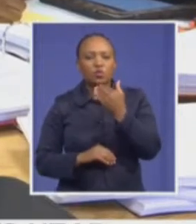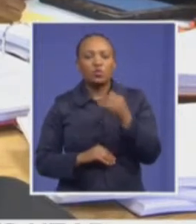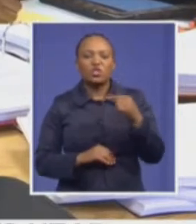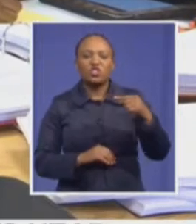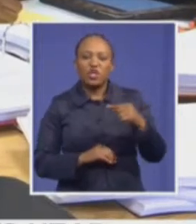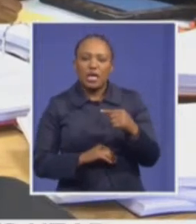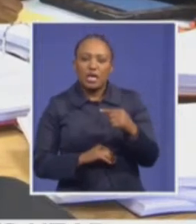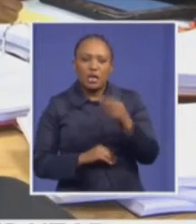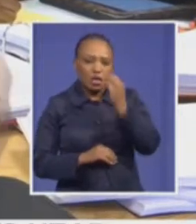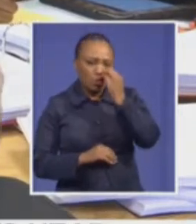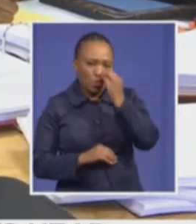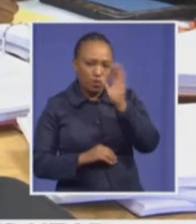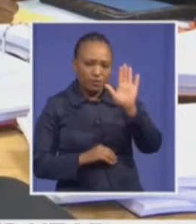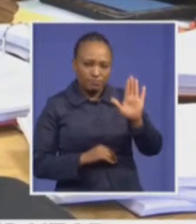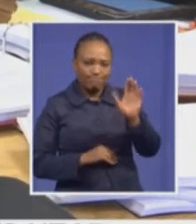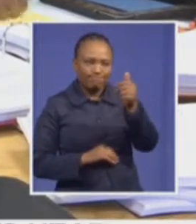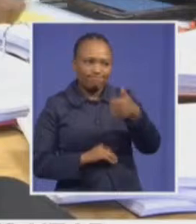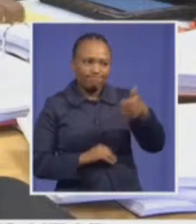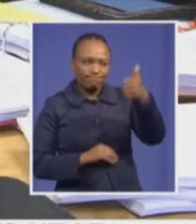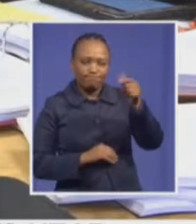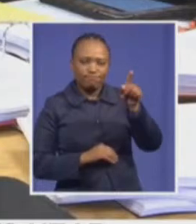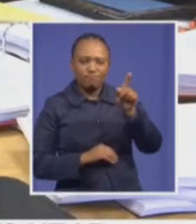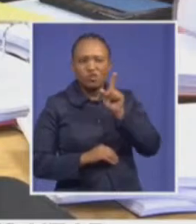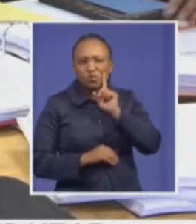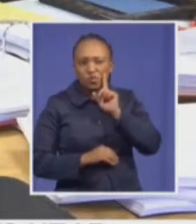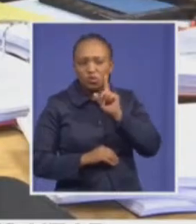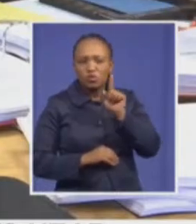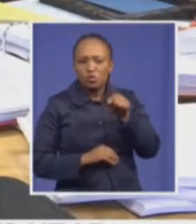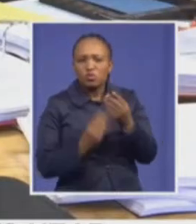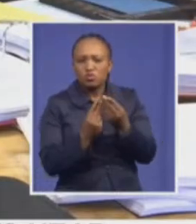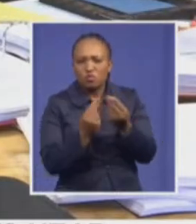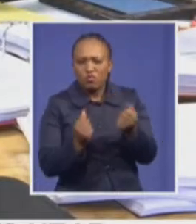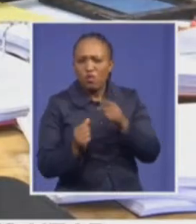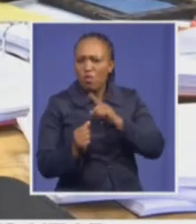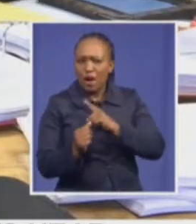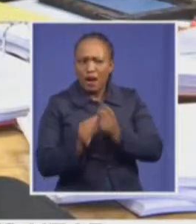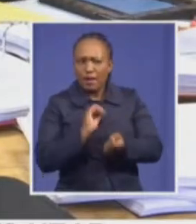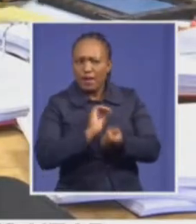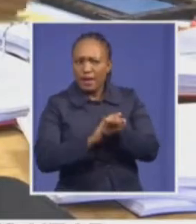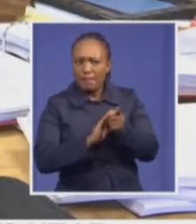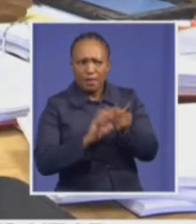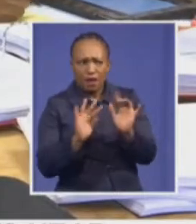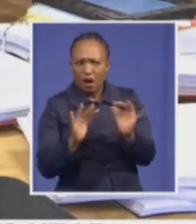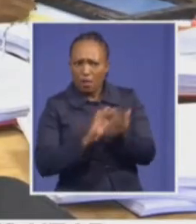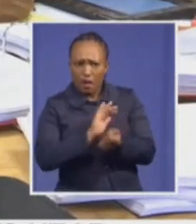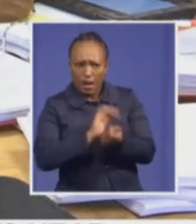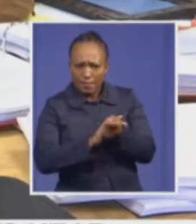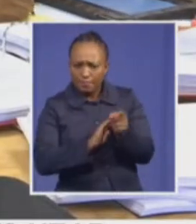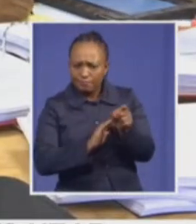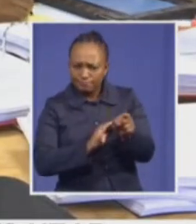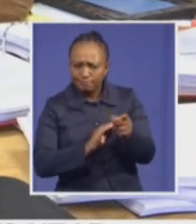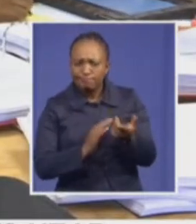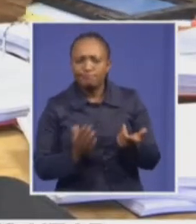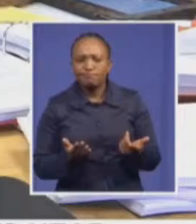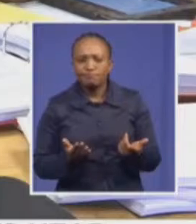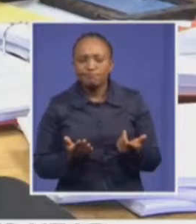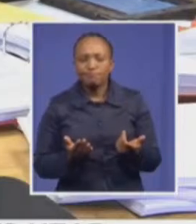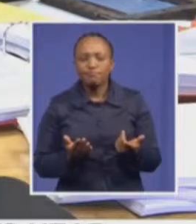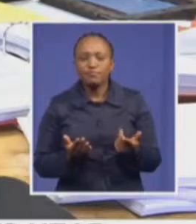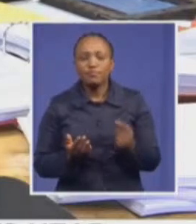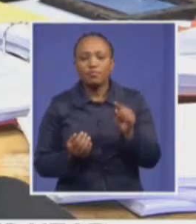get to understand why this thing happened, how it happened, and so that she can also make sure